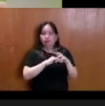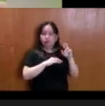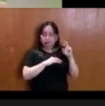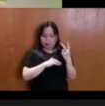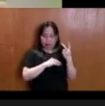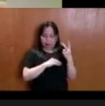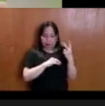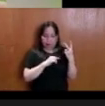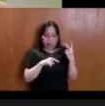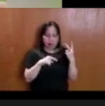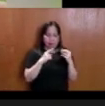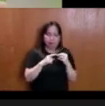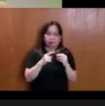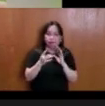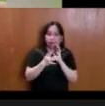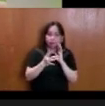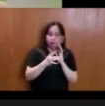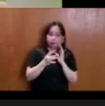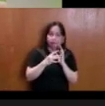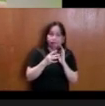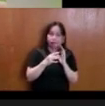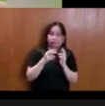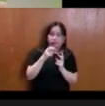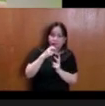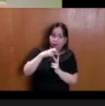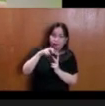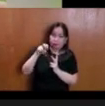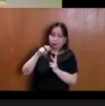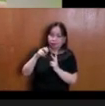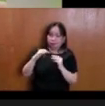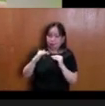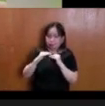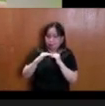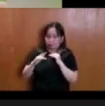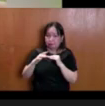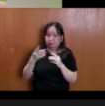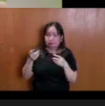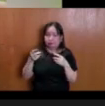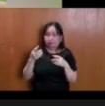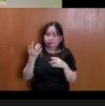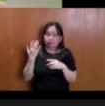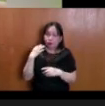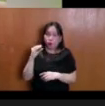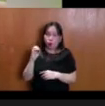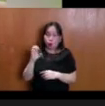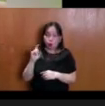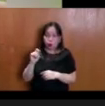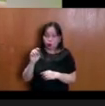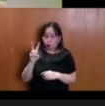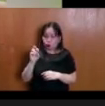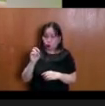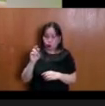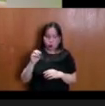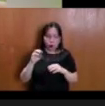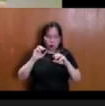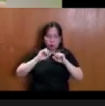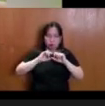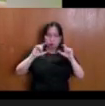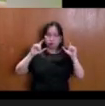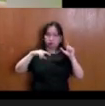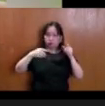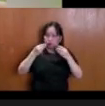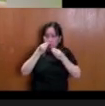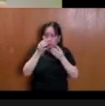the digital transformation roadmap, which we launched in October 2020. So we have